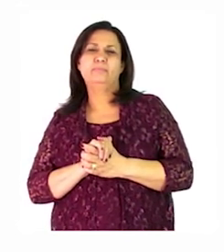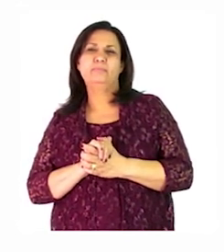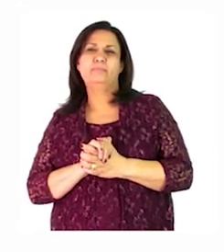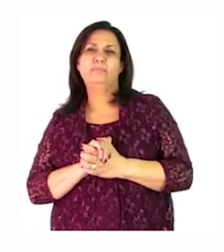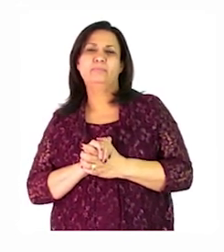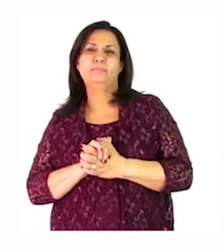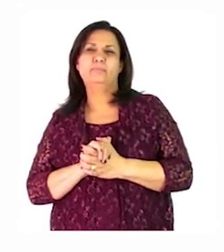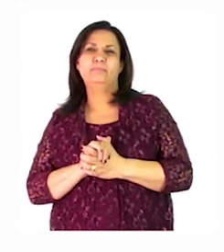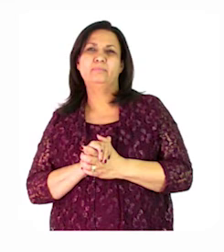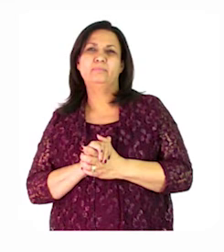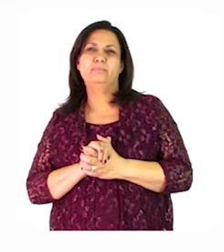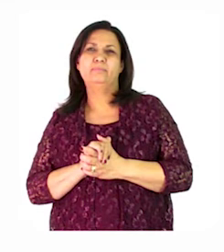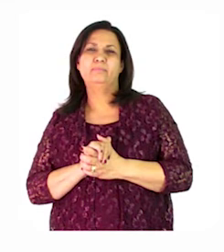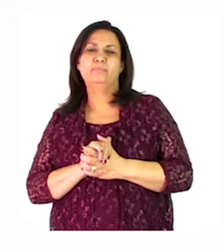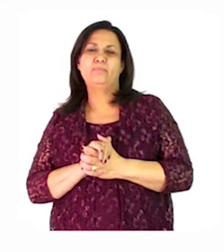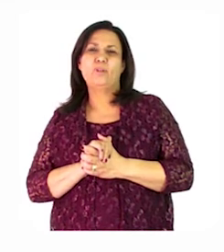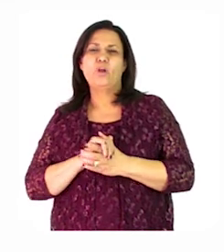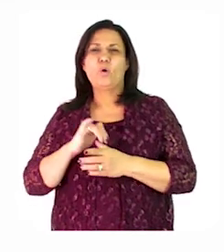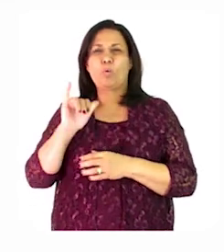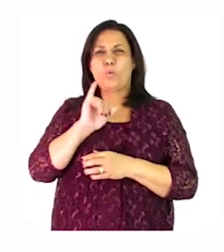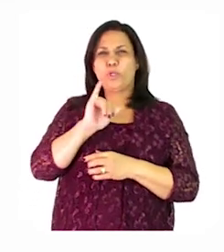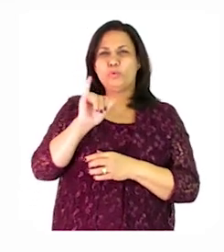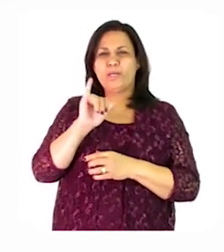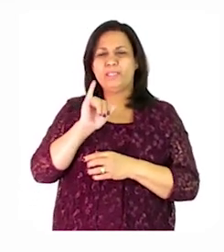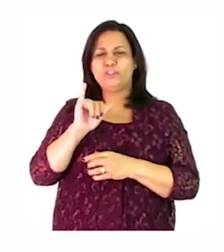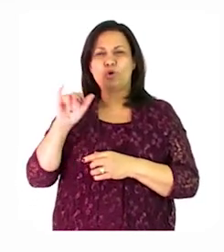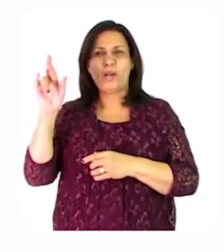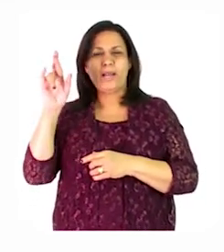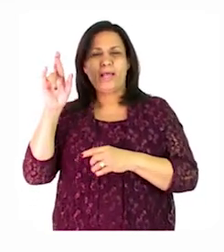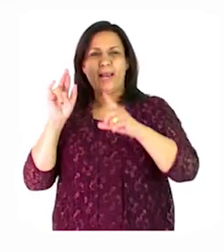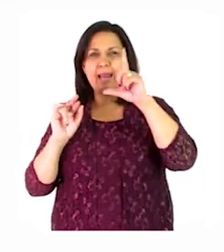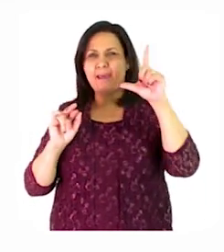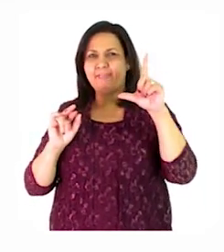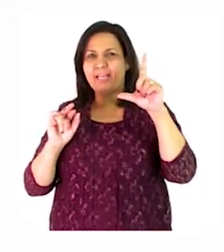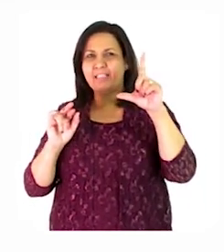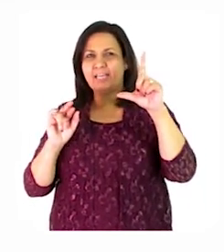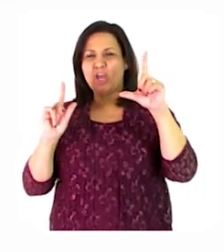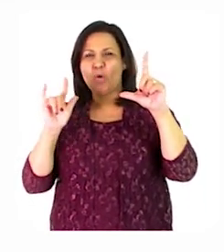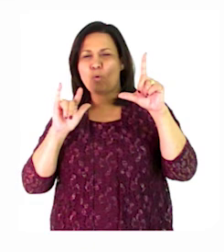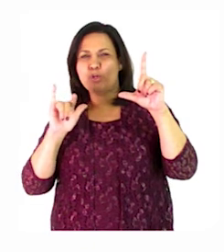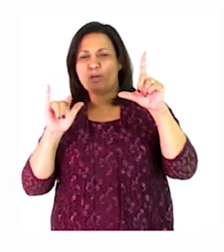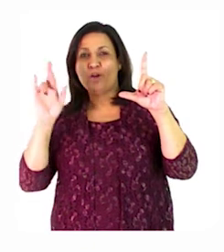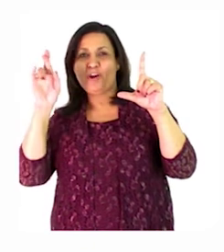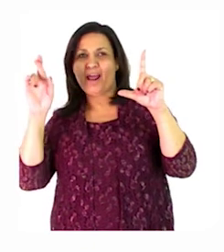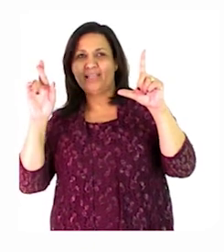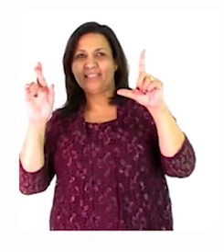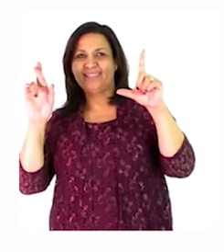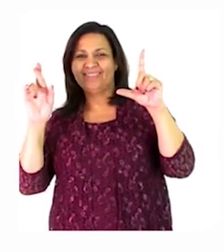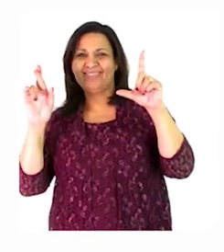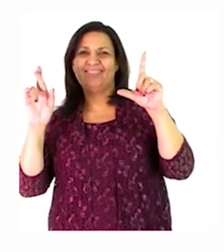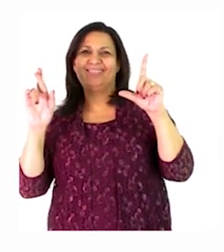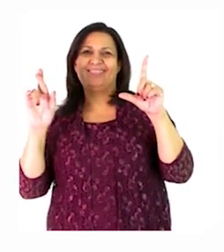hand and which one is your right hand. Let's go again to the board. I